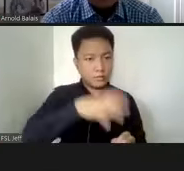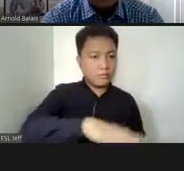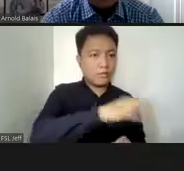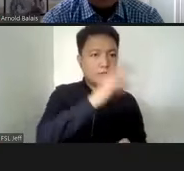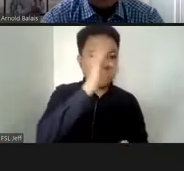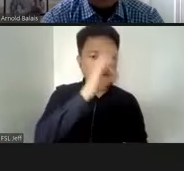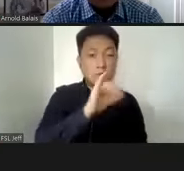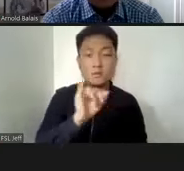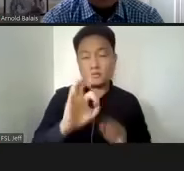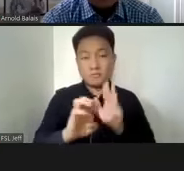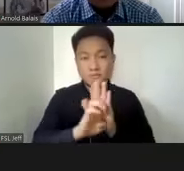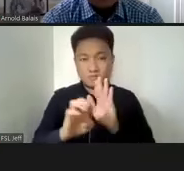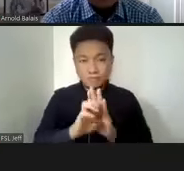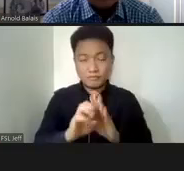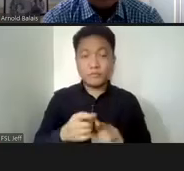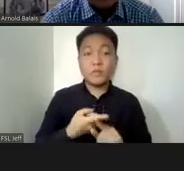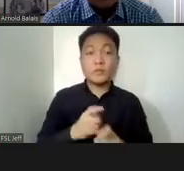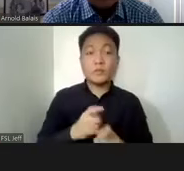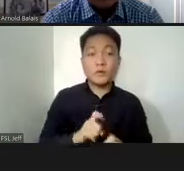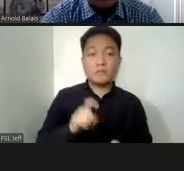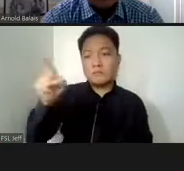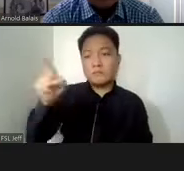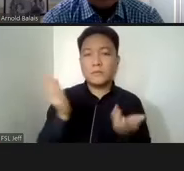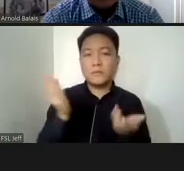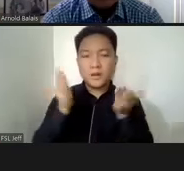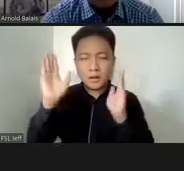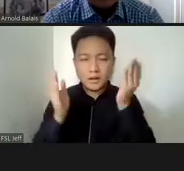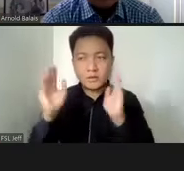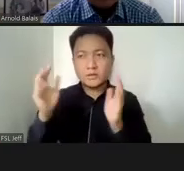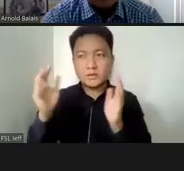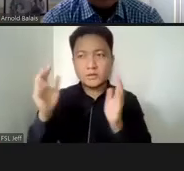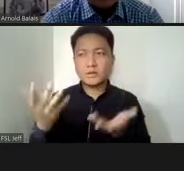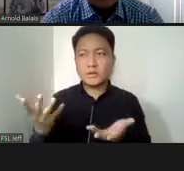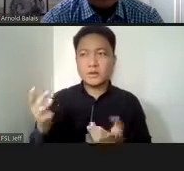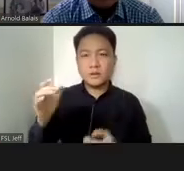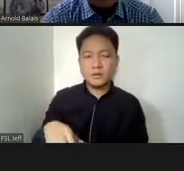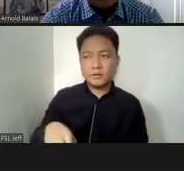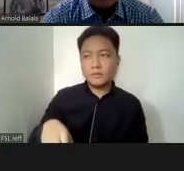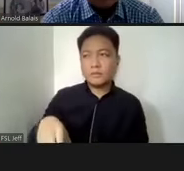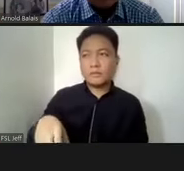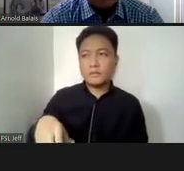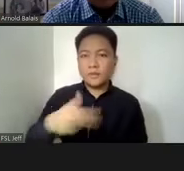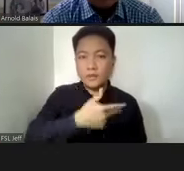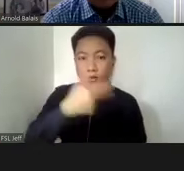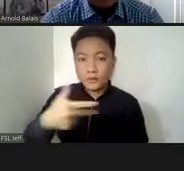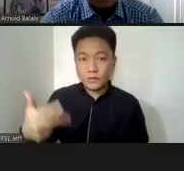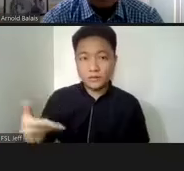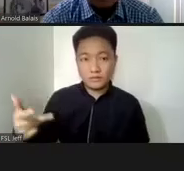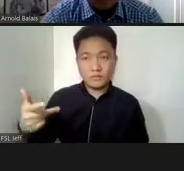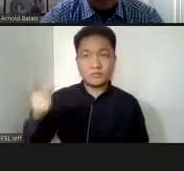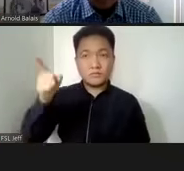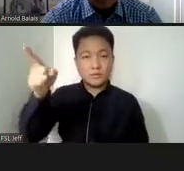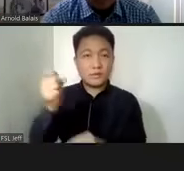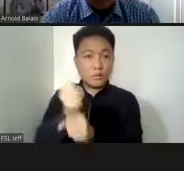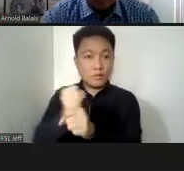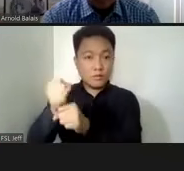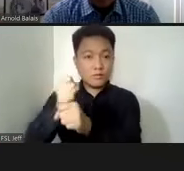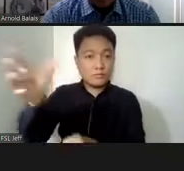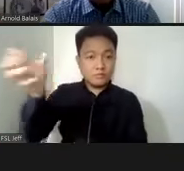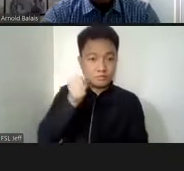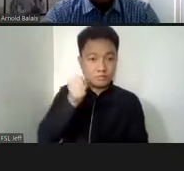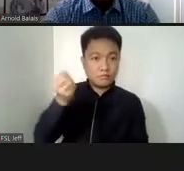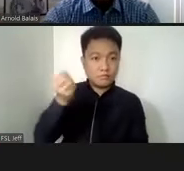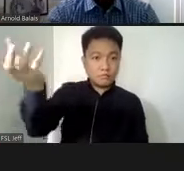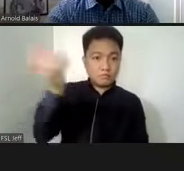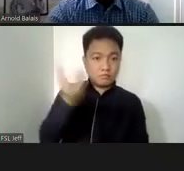own farmers. Can we not increase our buying of our local